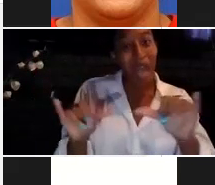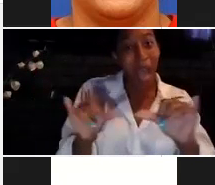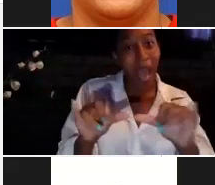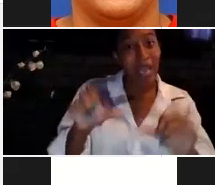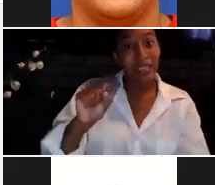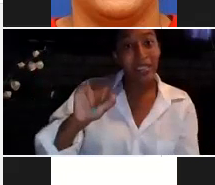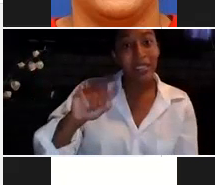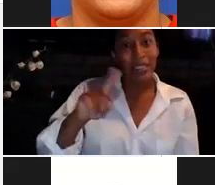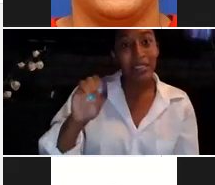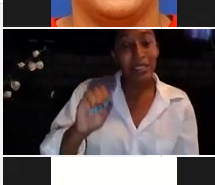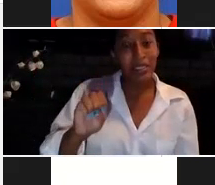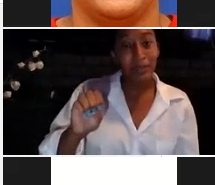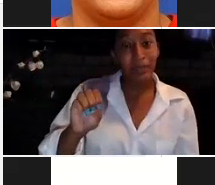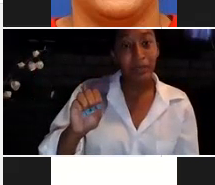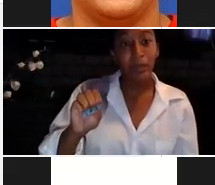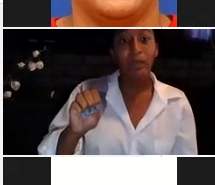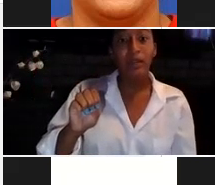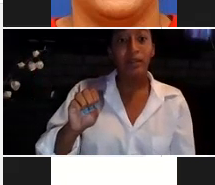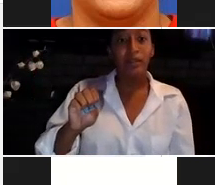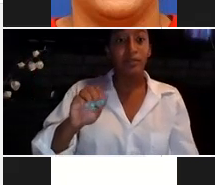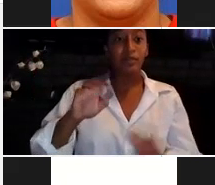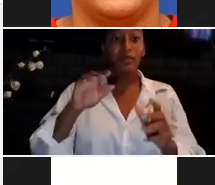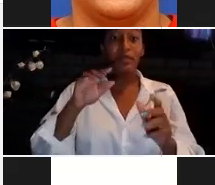negative sign is what tells you the direction.